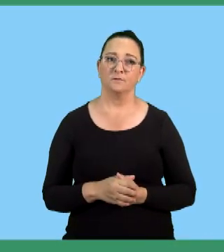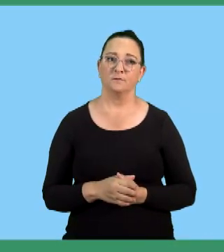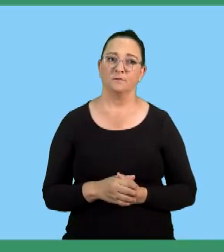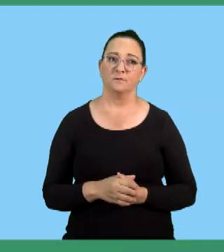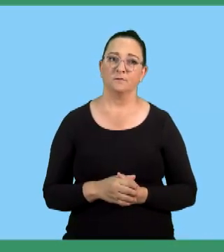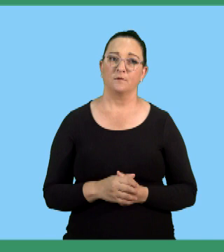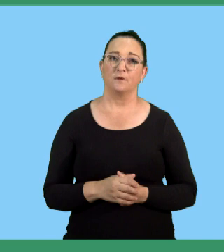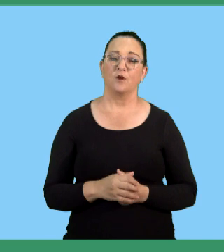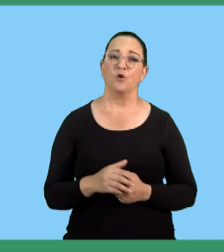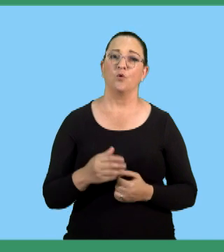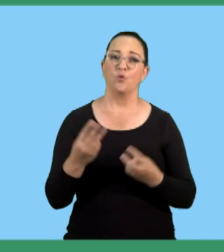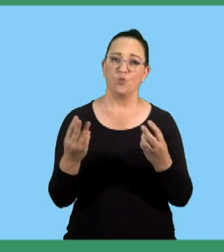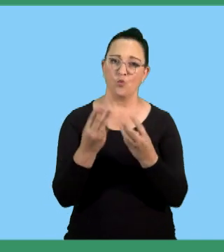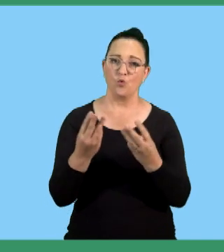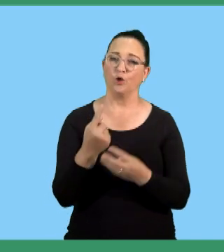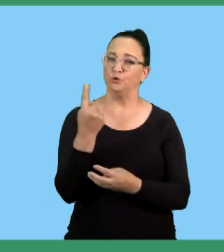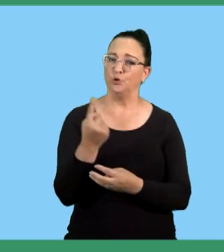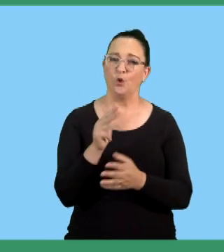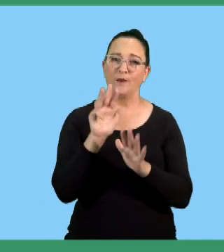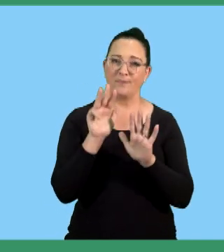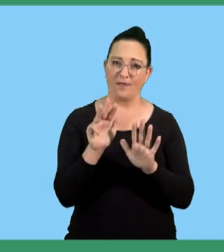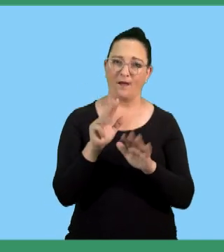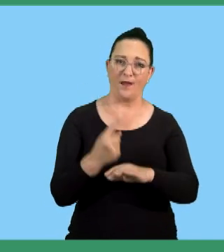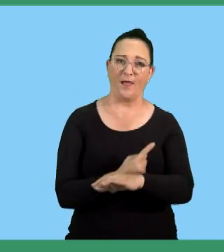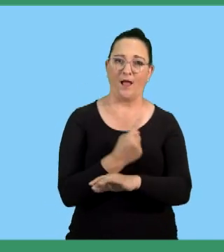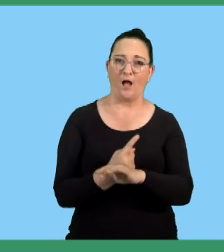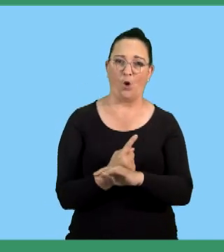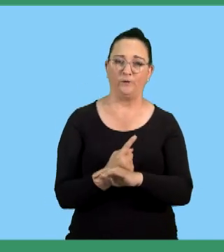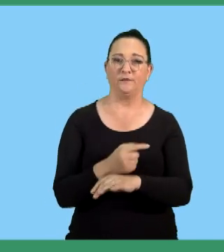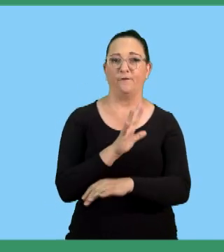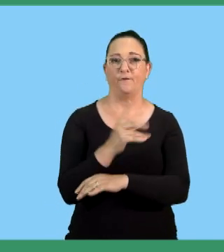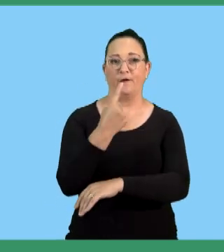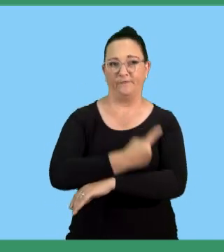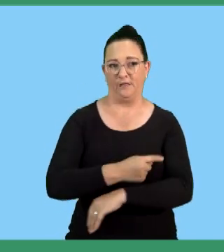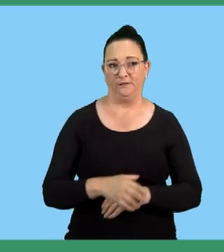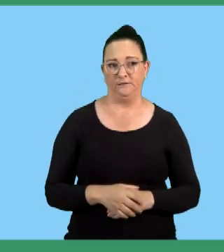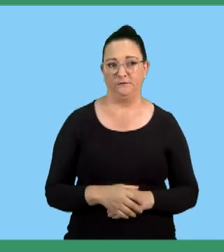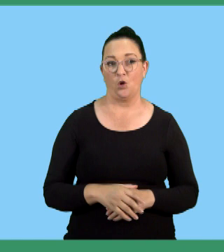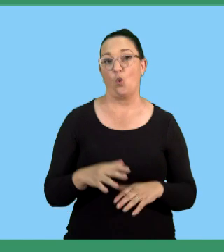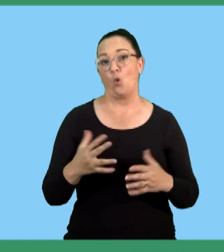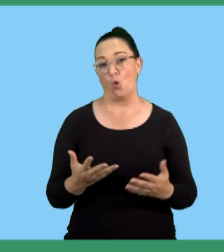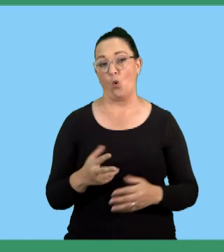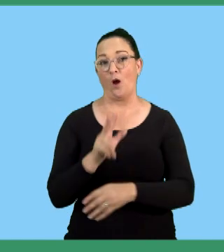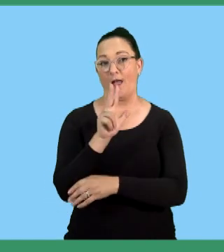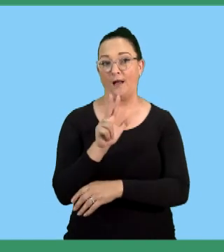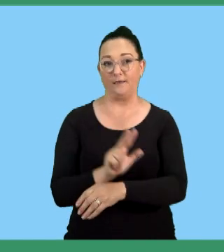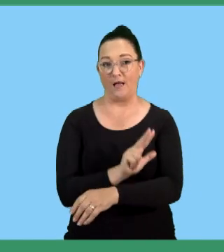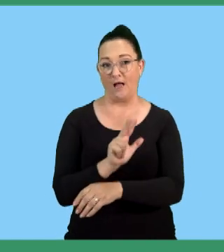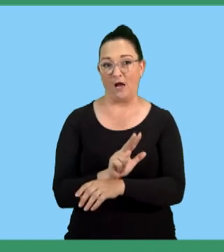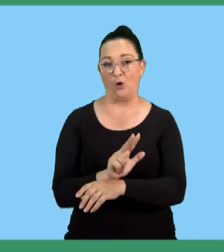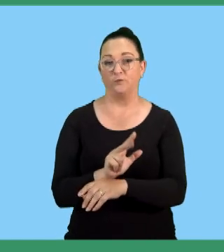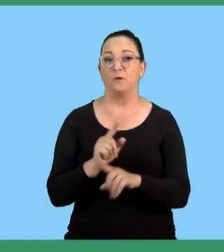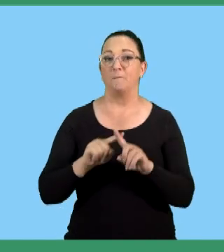should only work 9 hours per day in a 5-day work week or 8 hours in